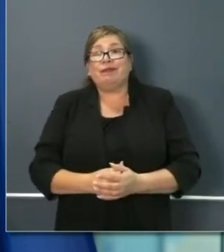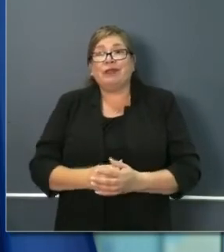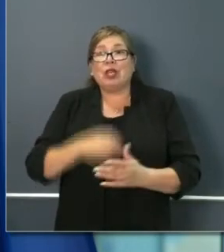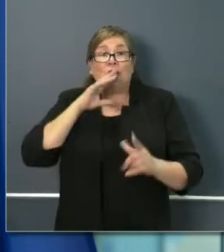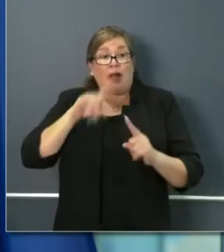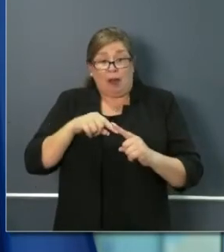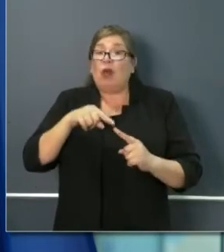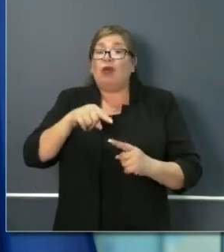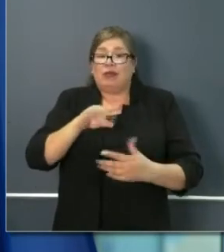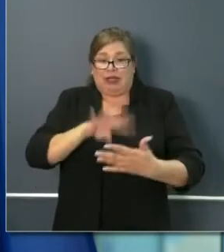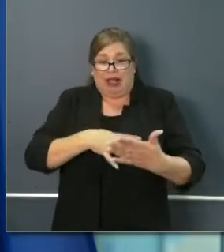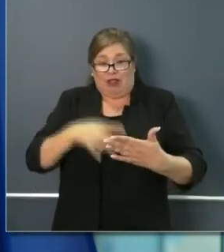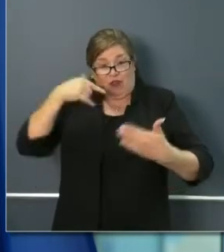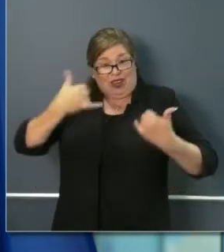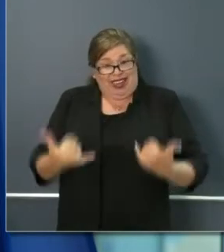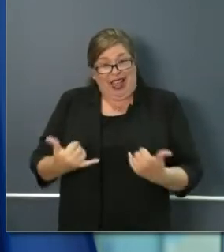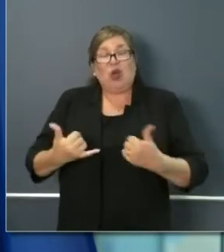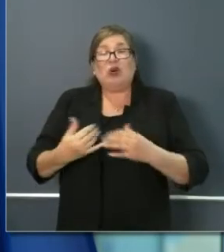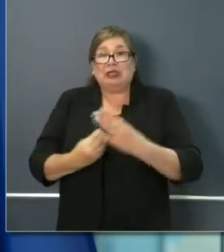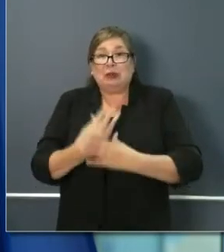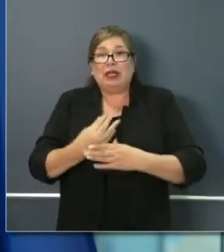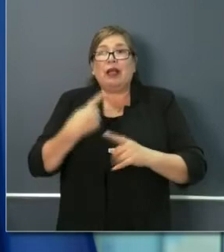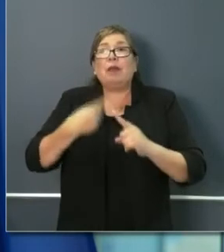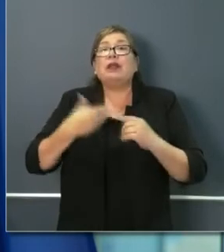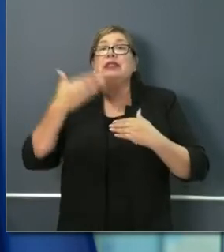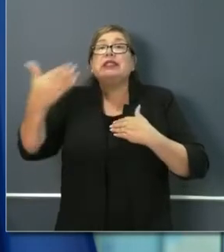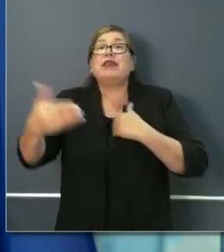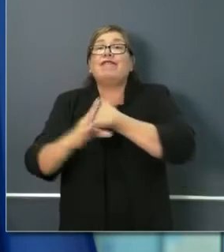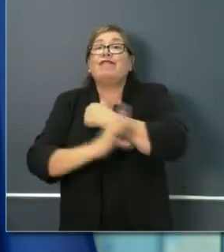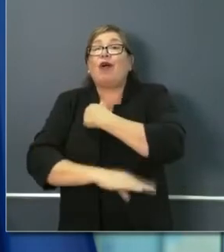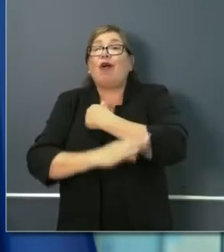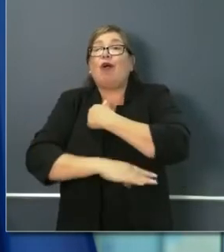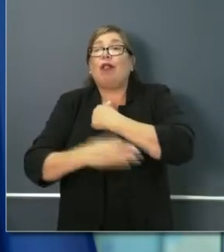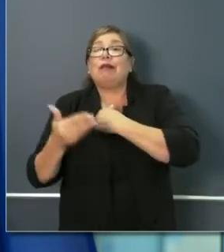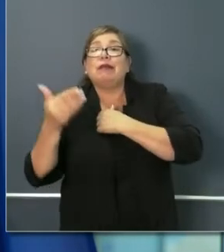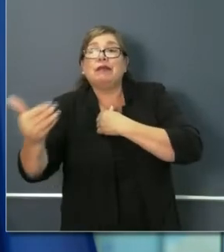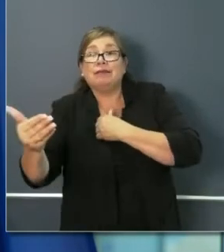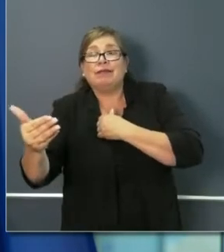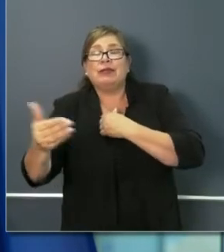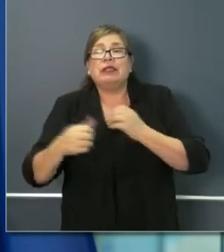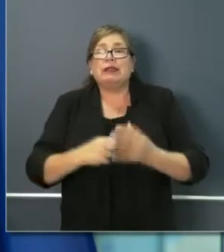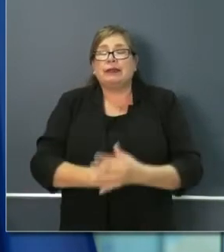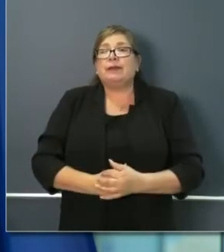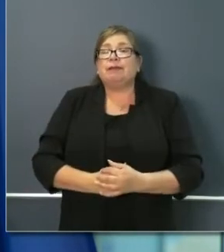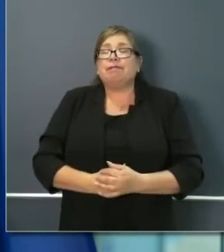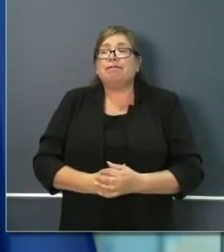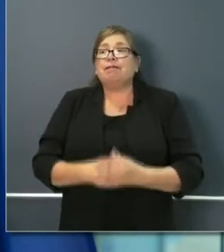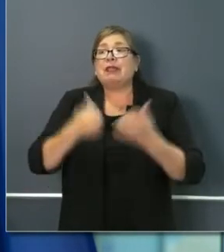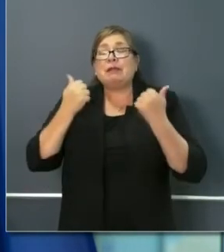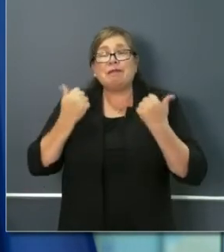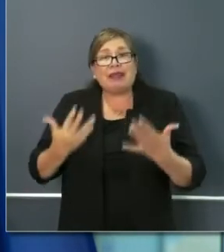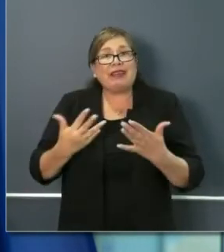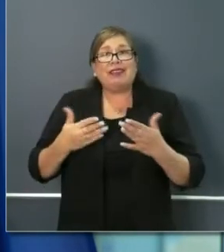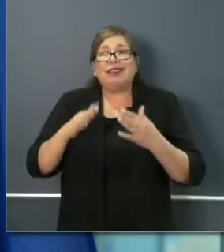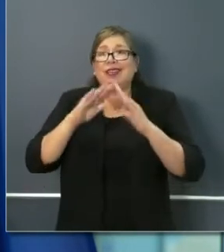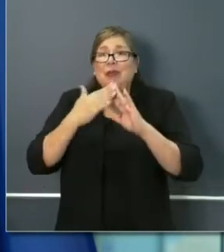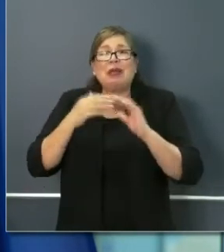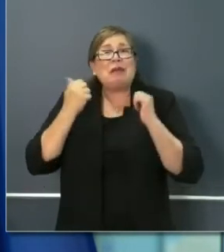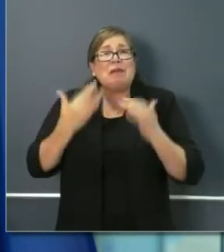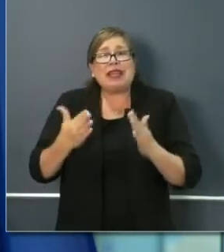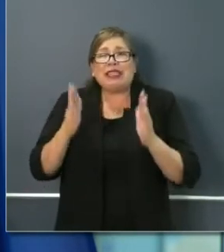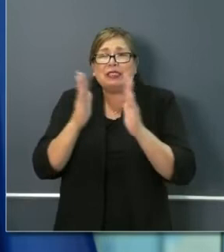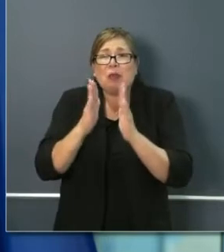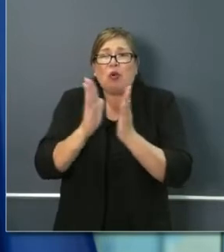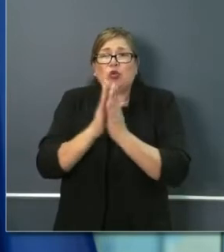this spring, but the fall calendar. Talked about how people in communities large and small, districts large and small,